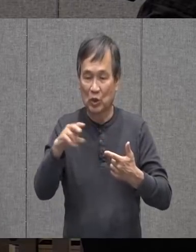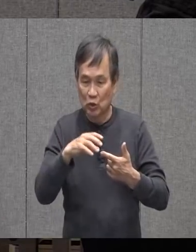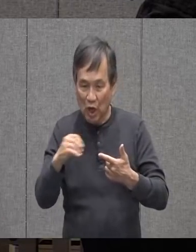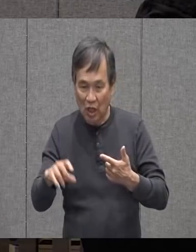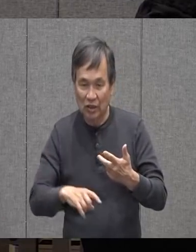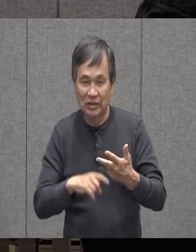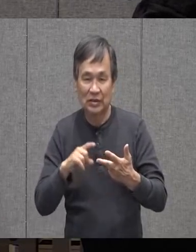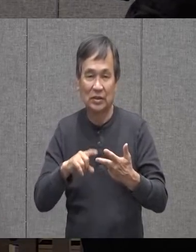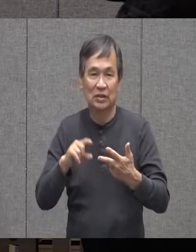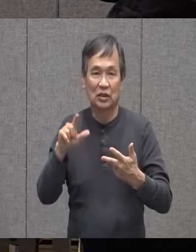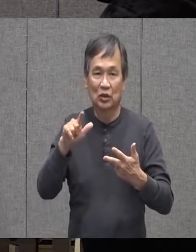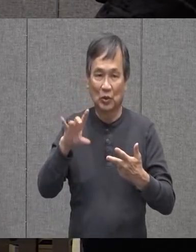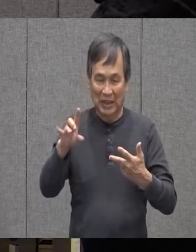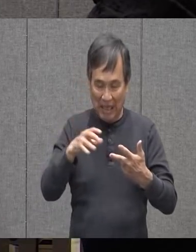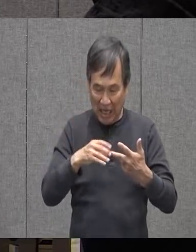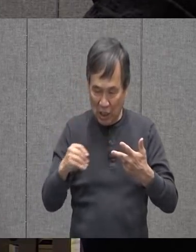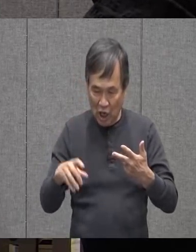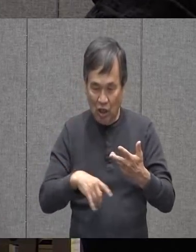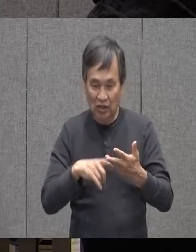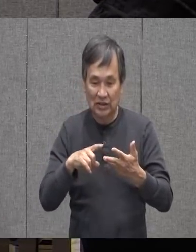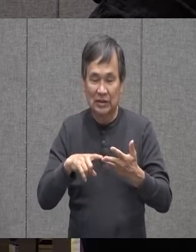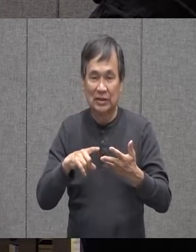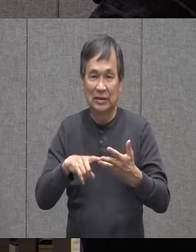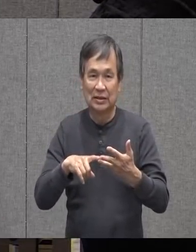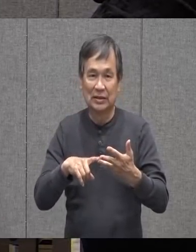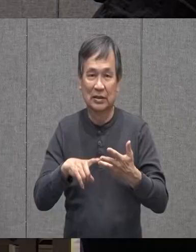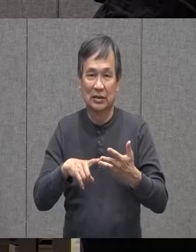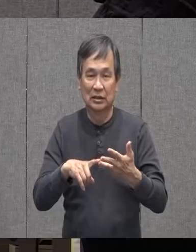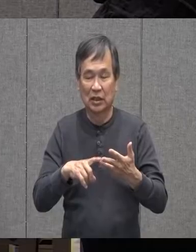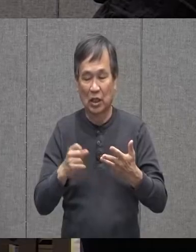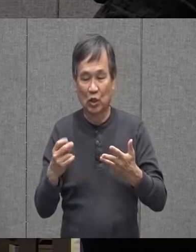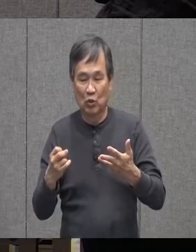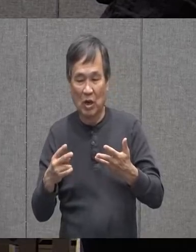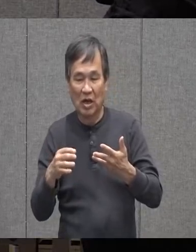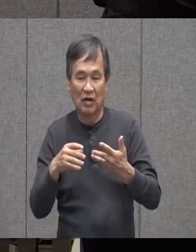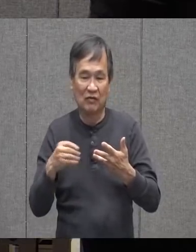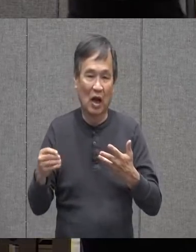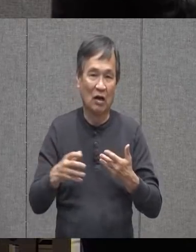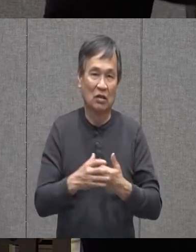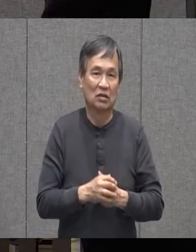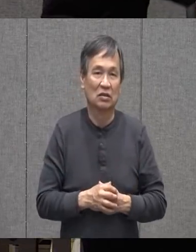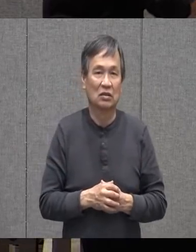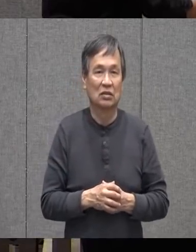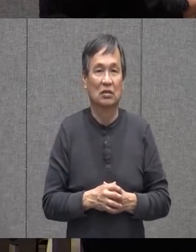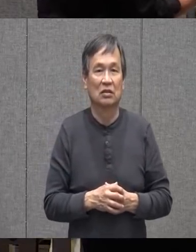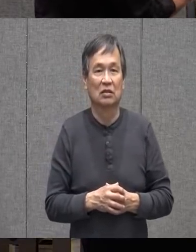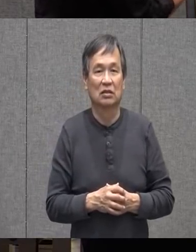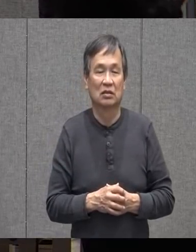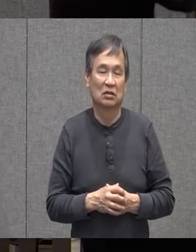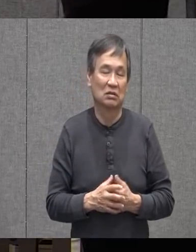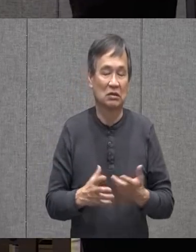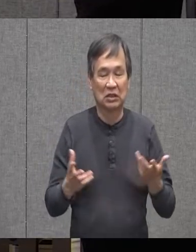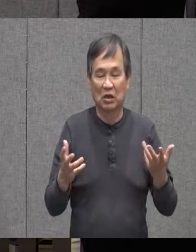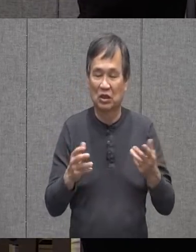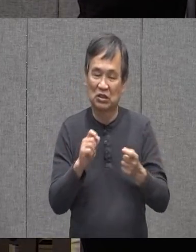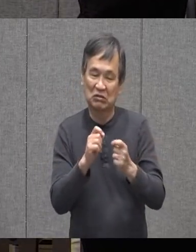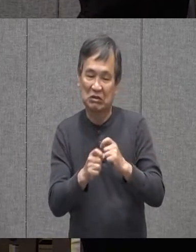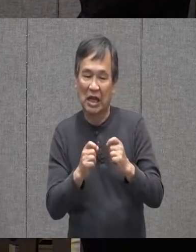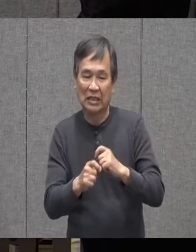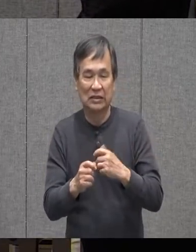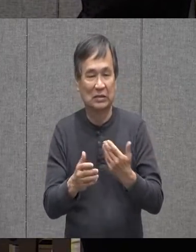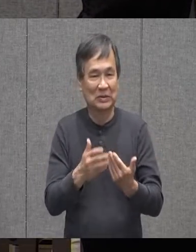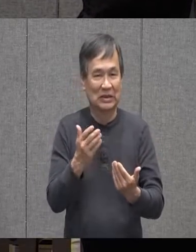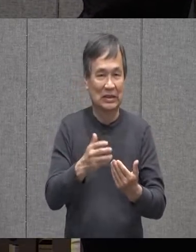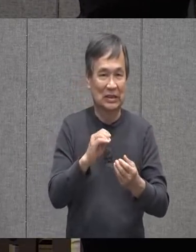$22, $28, and $12. He changed all these to friendly numbers.